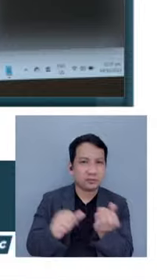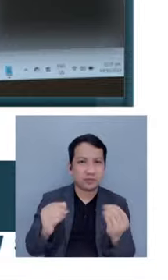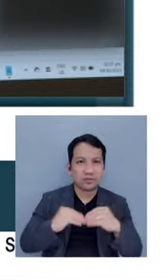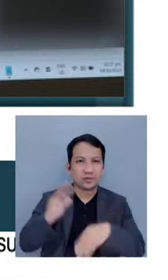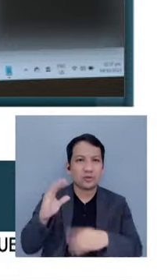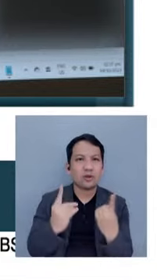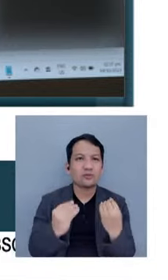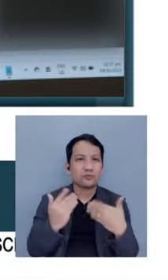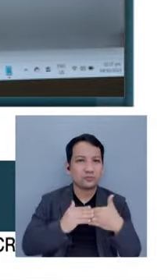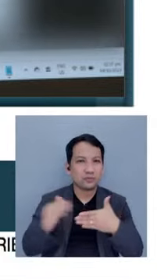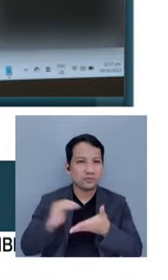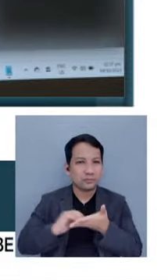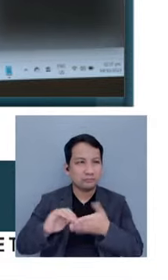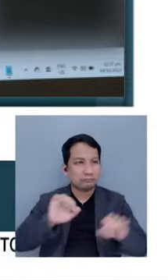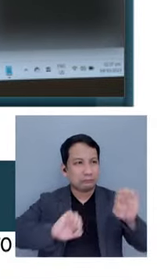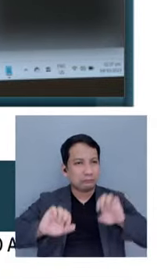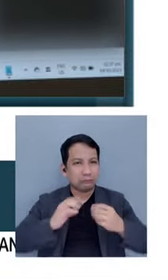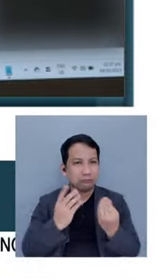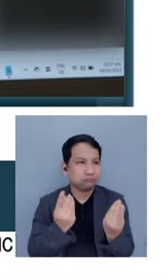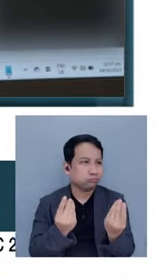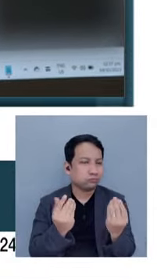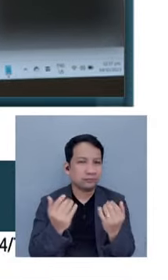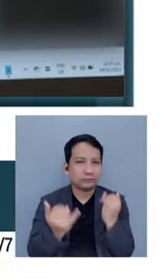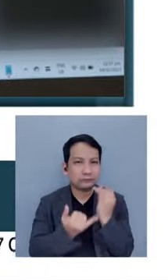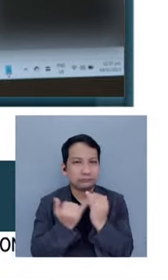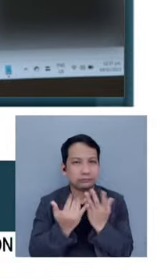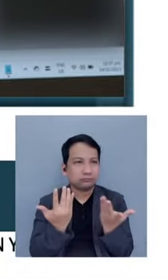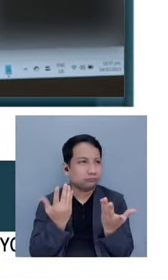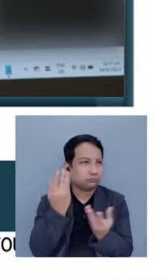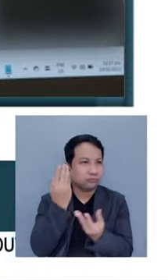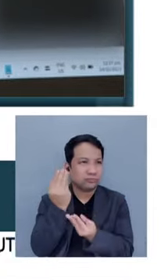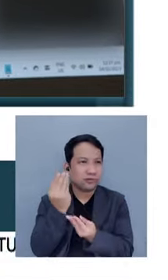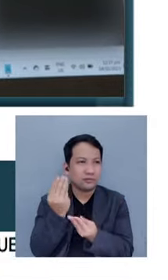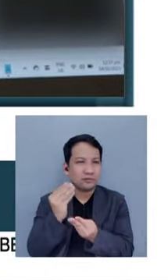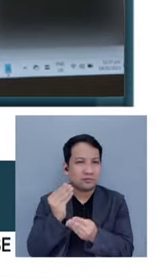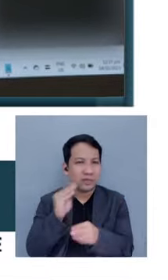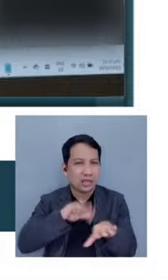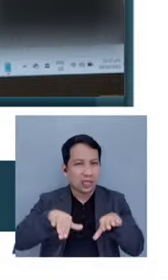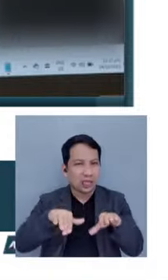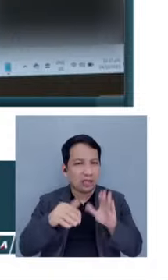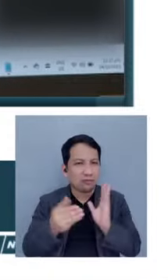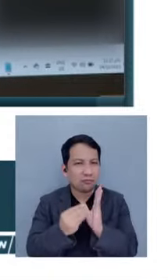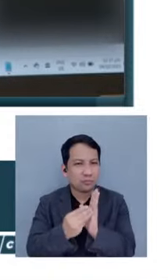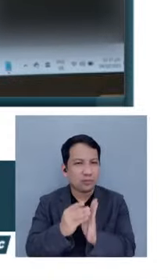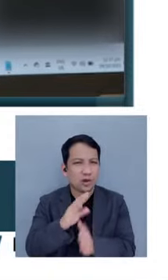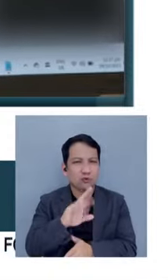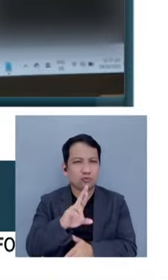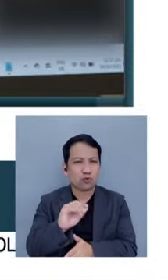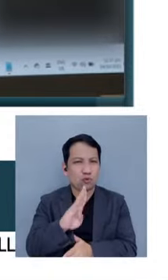or experimented on journalists. There are a lot of robocalls or